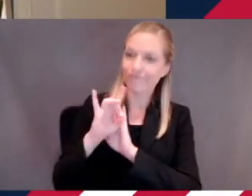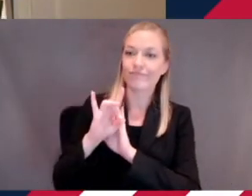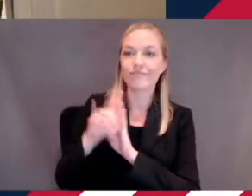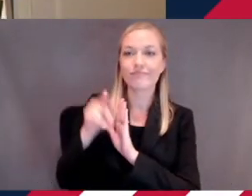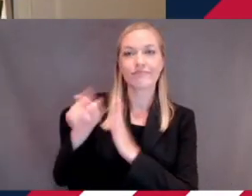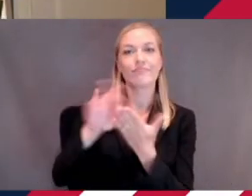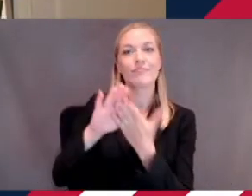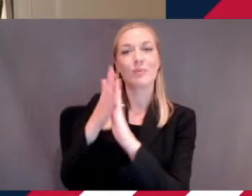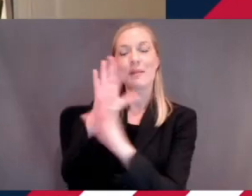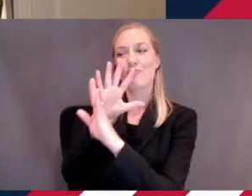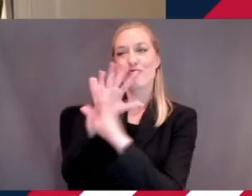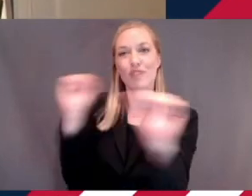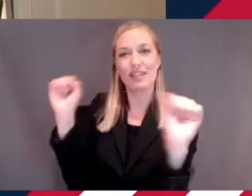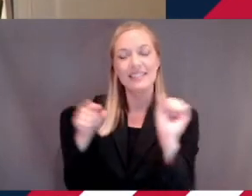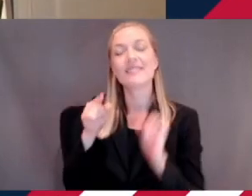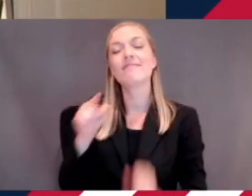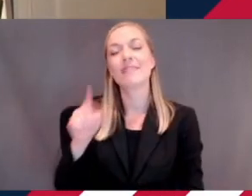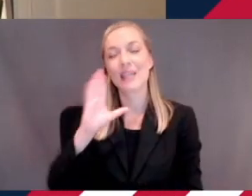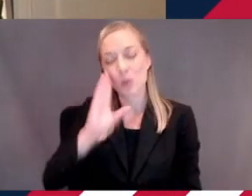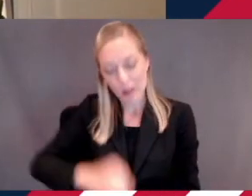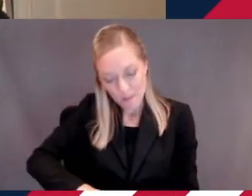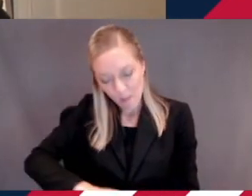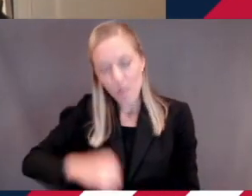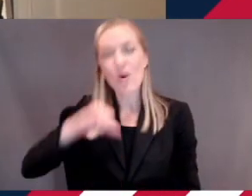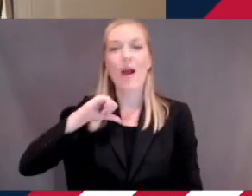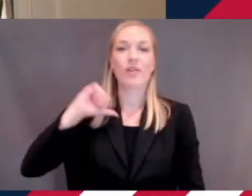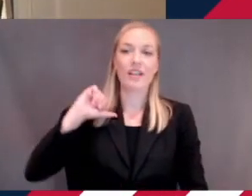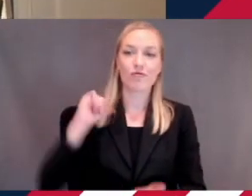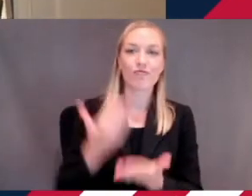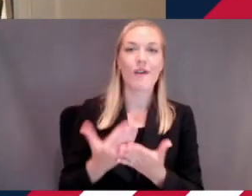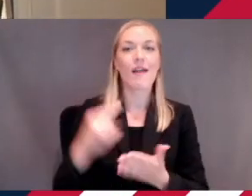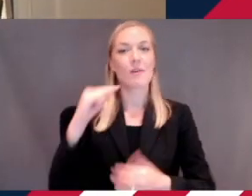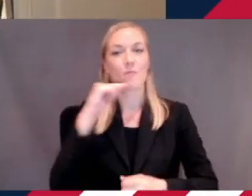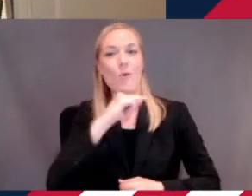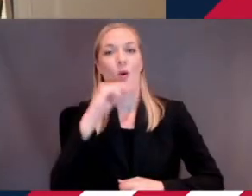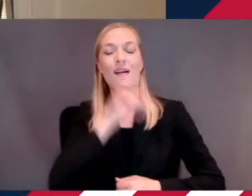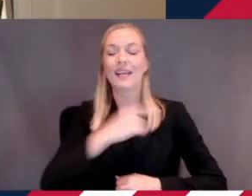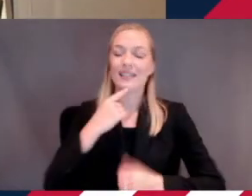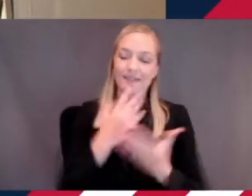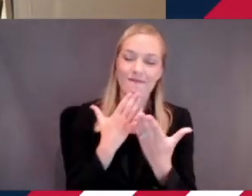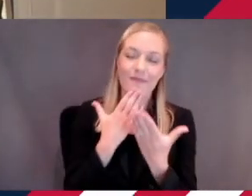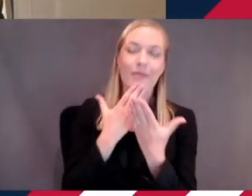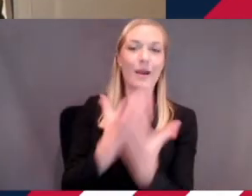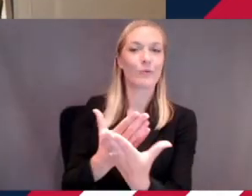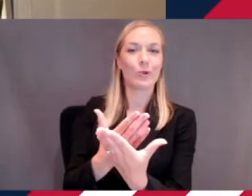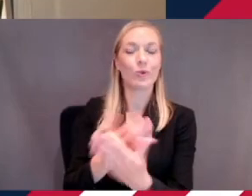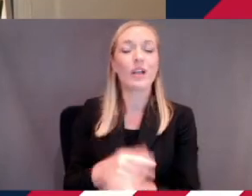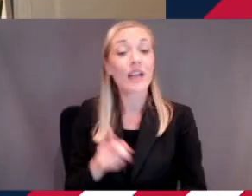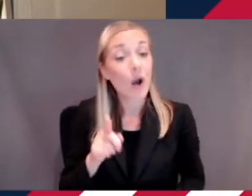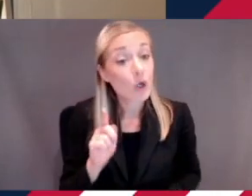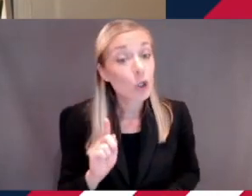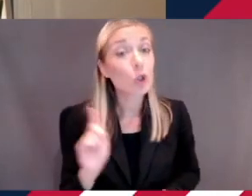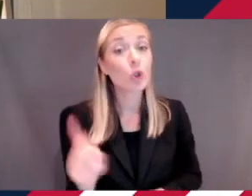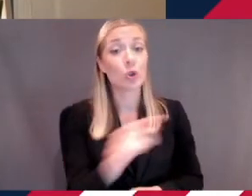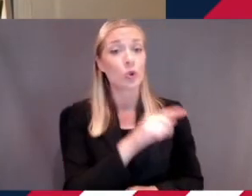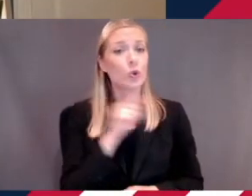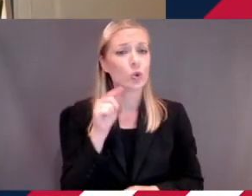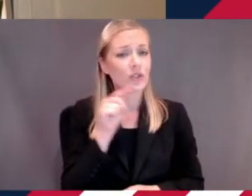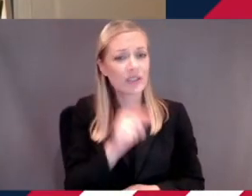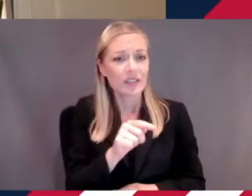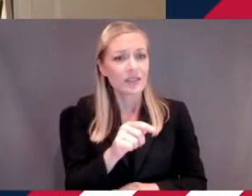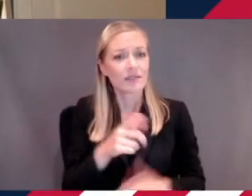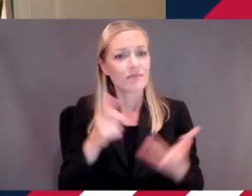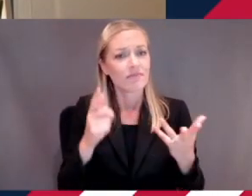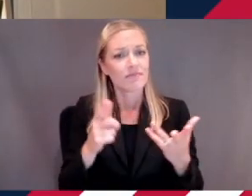members of the 2020 committee, you embody that strength, diversity, character, and courage of our convention delegates and